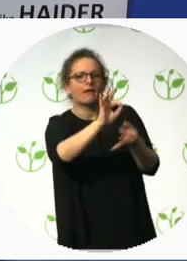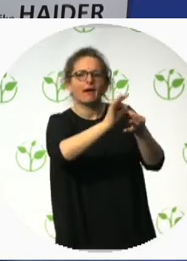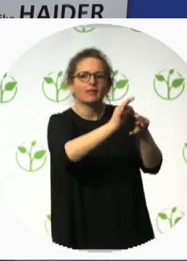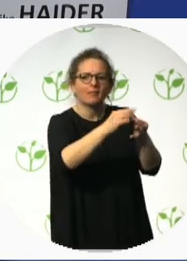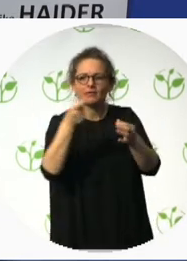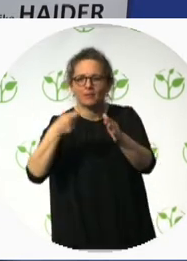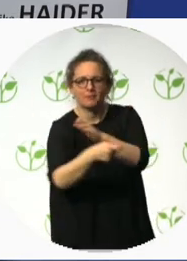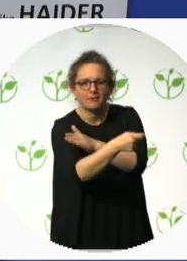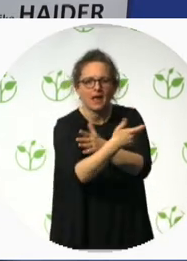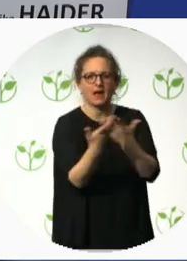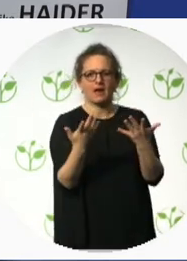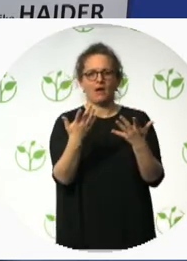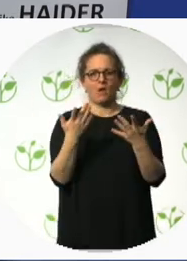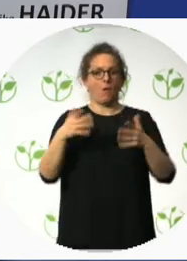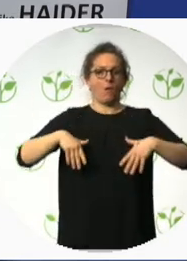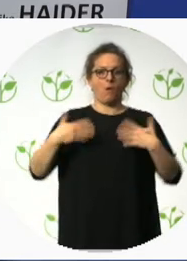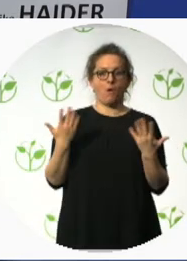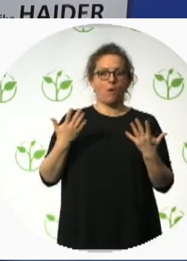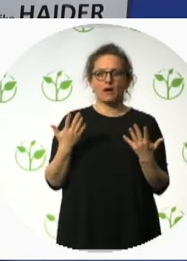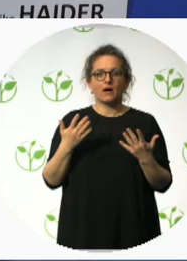interests, that there is enough budget